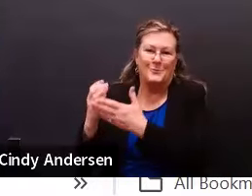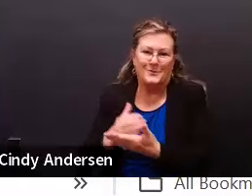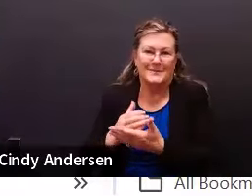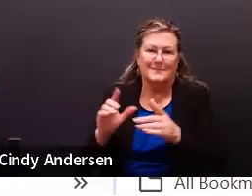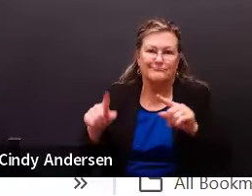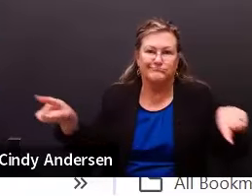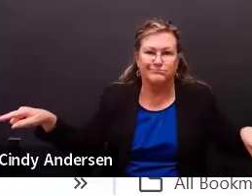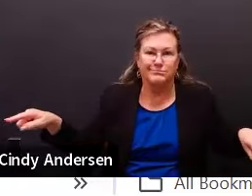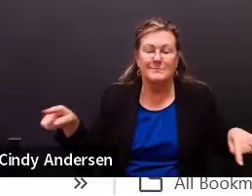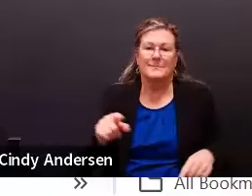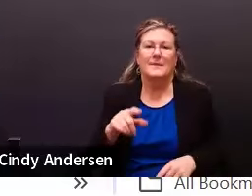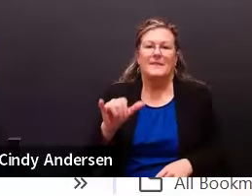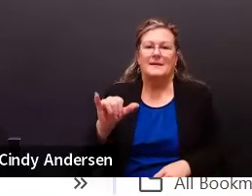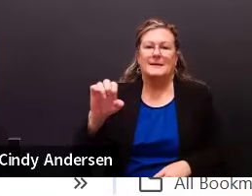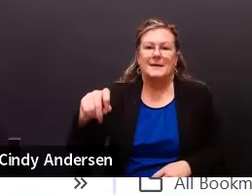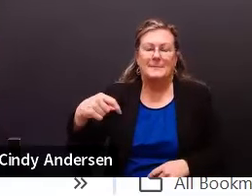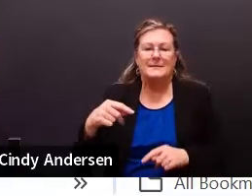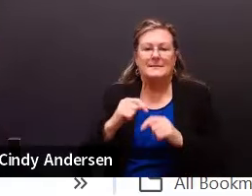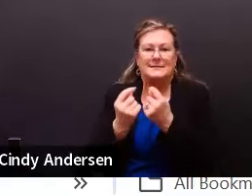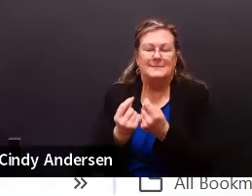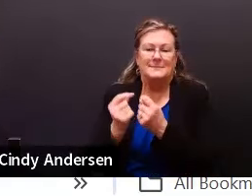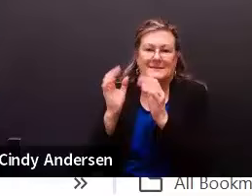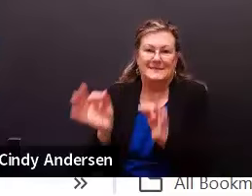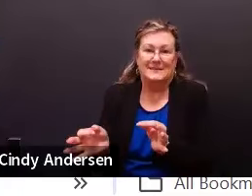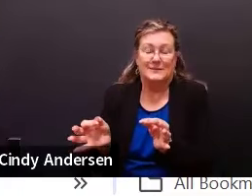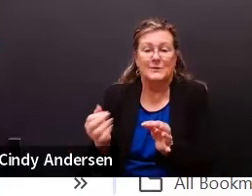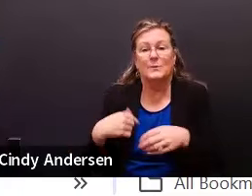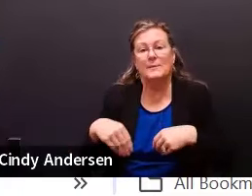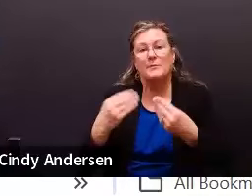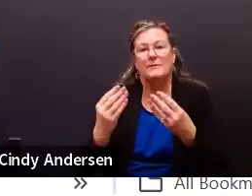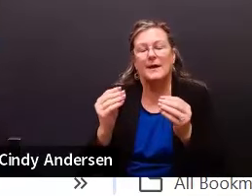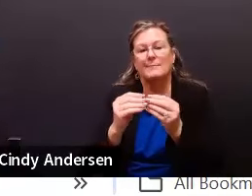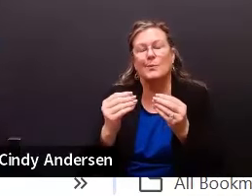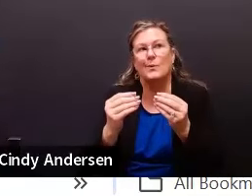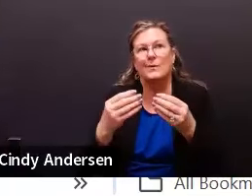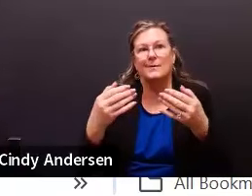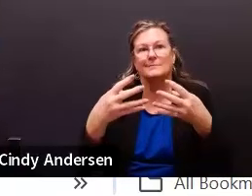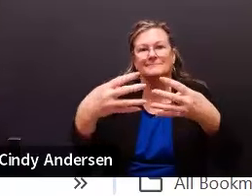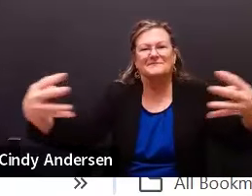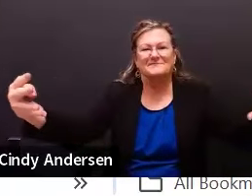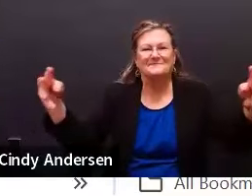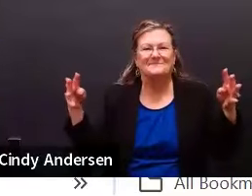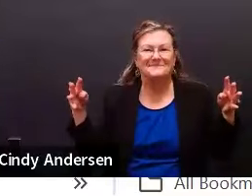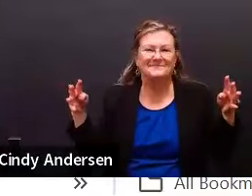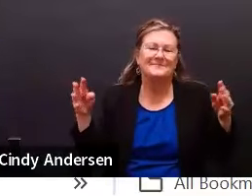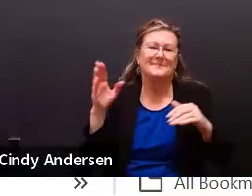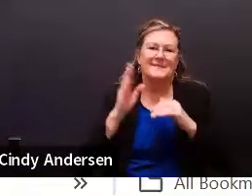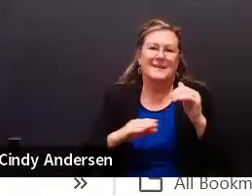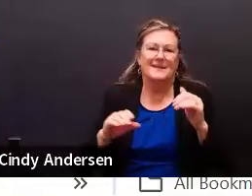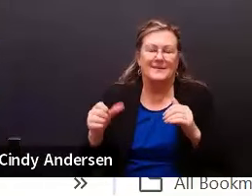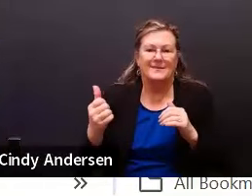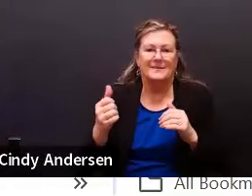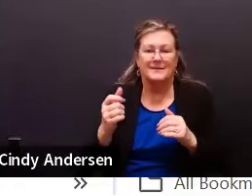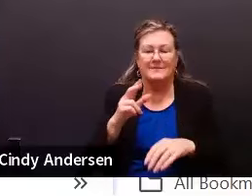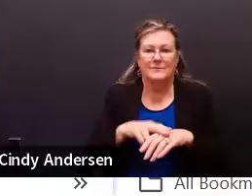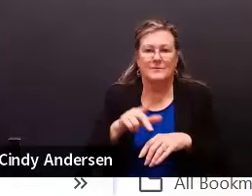So those are IEP team decisions. So we kind of provide more guardrails, I would say, than anything else. And certainly if you